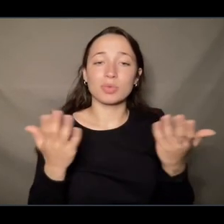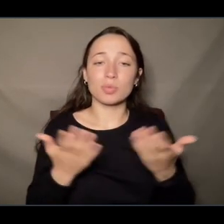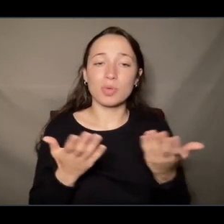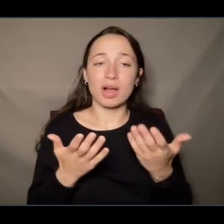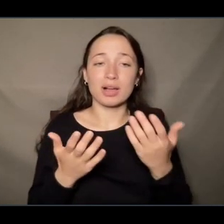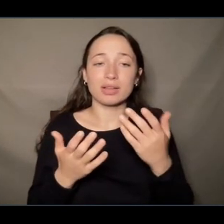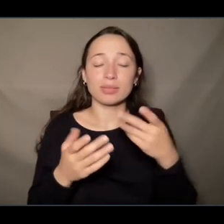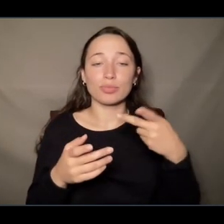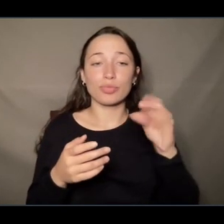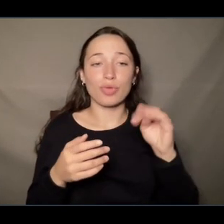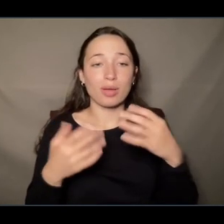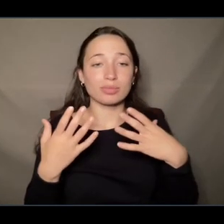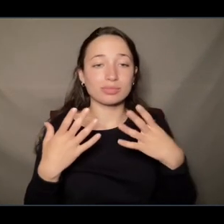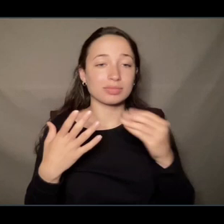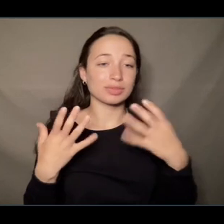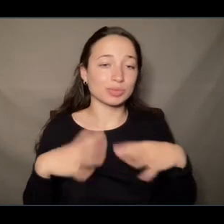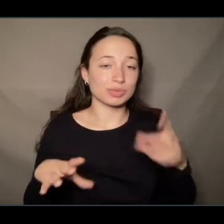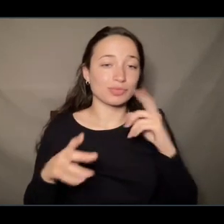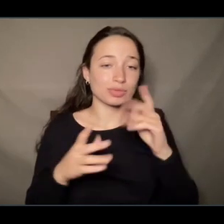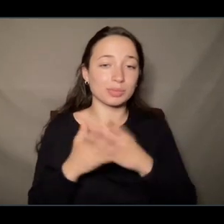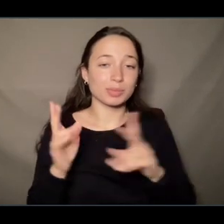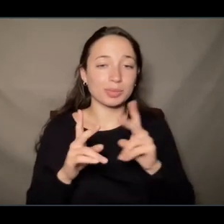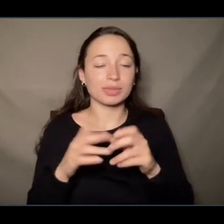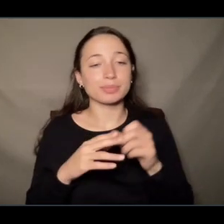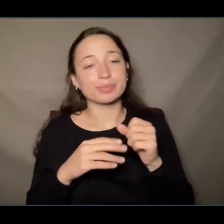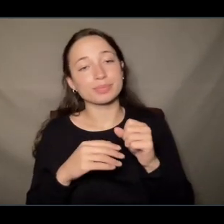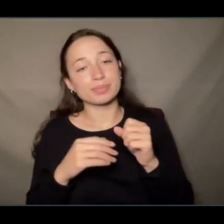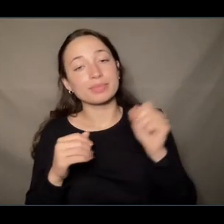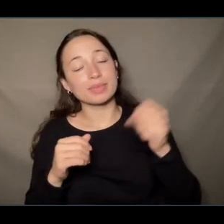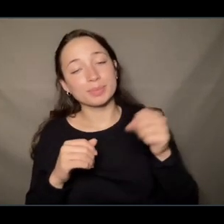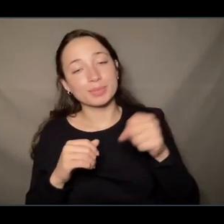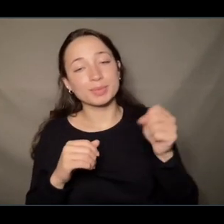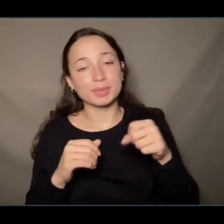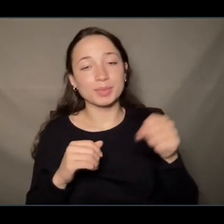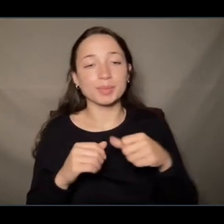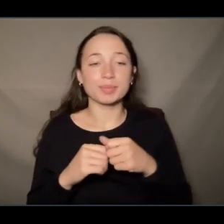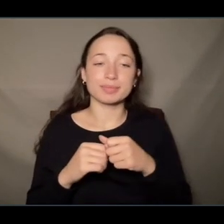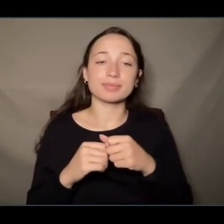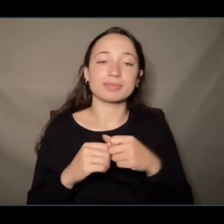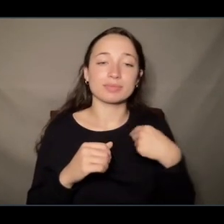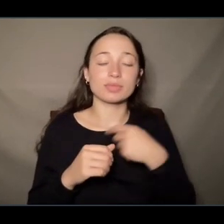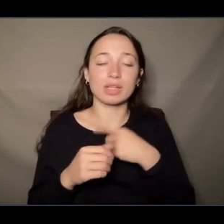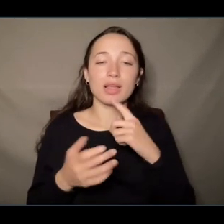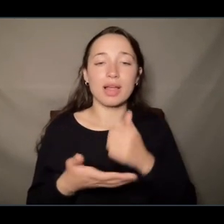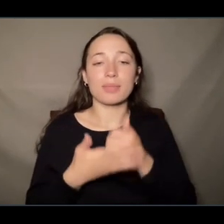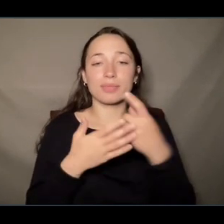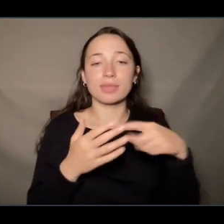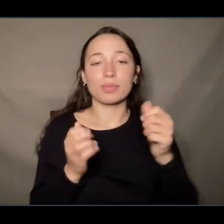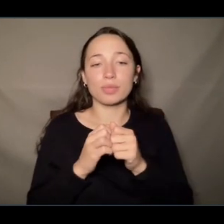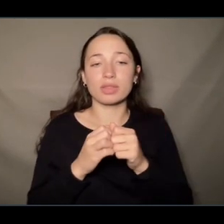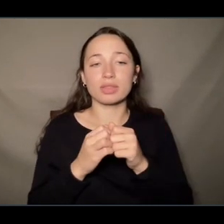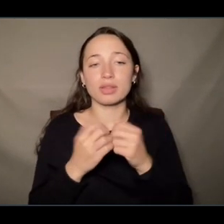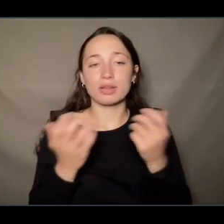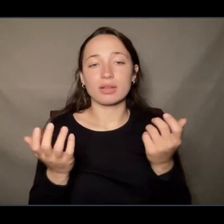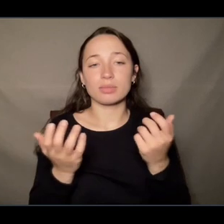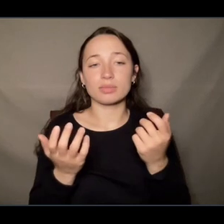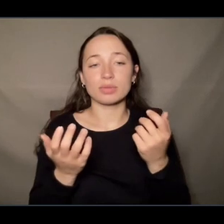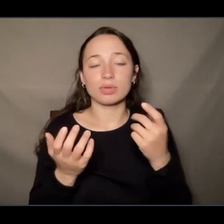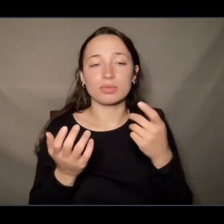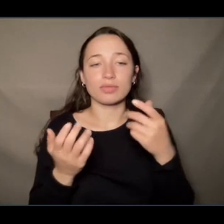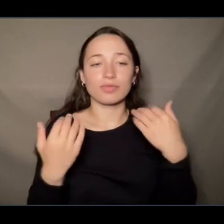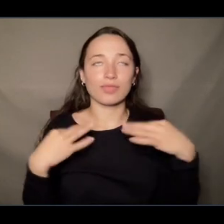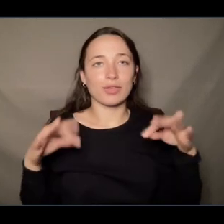that that's and just ties really in suits for some people, right? Yes. Yep. Oh, yes. We also help them with, you know, we're kind of